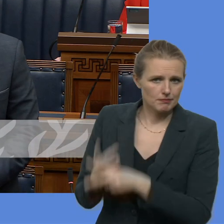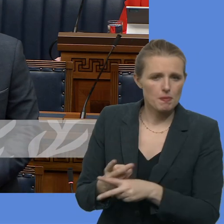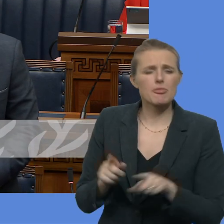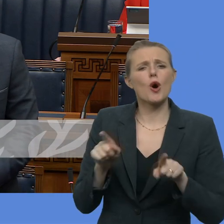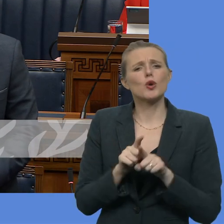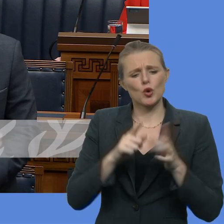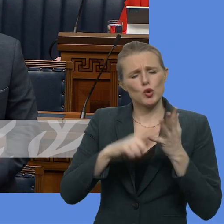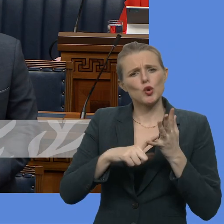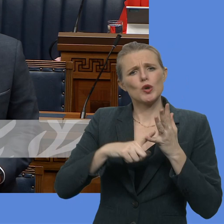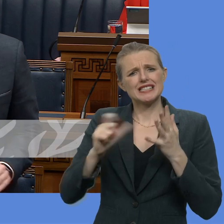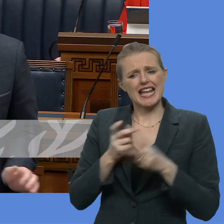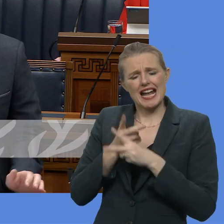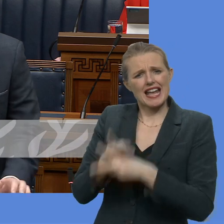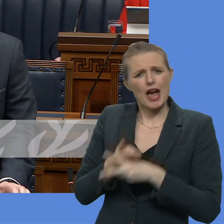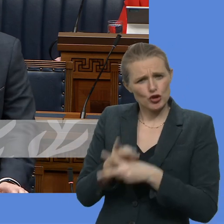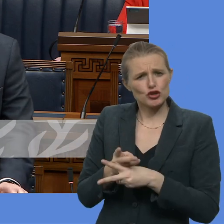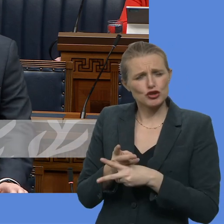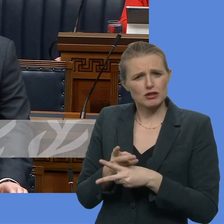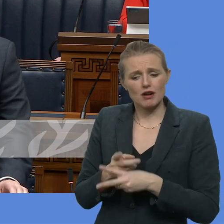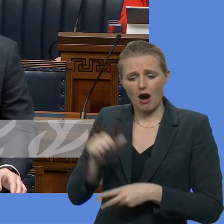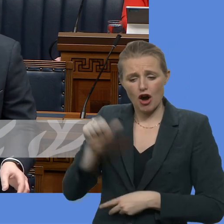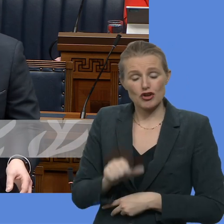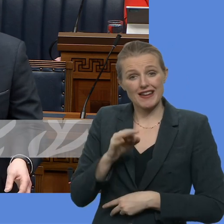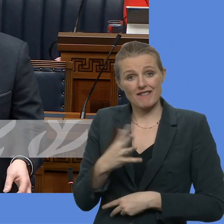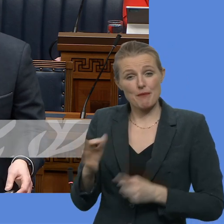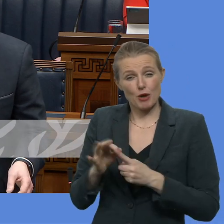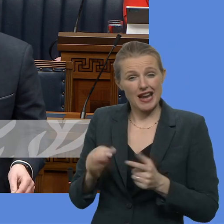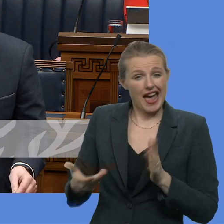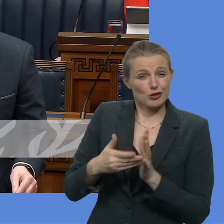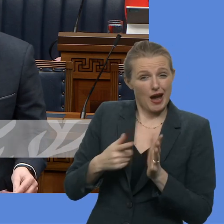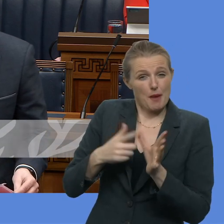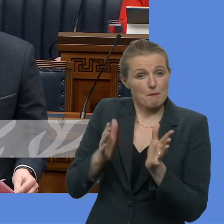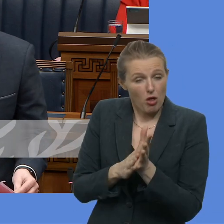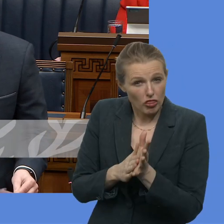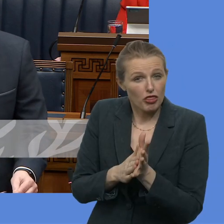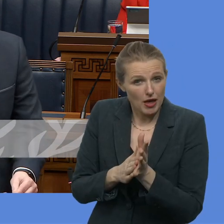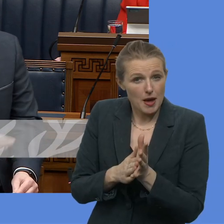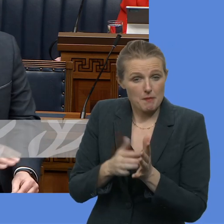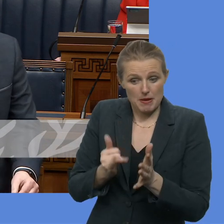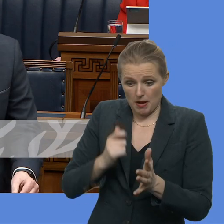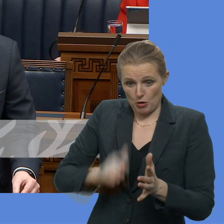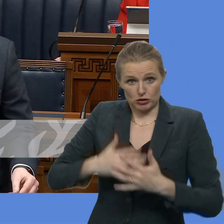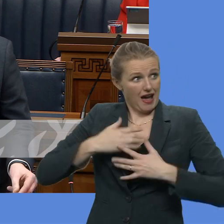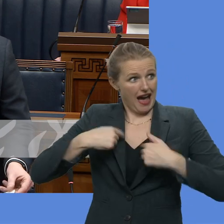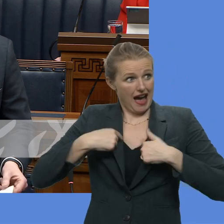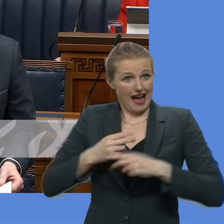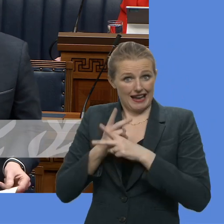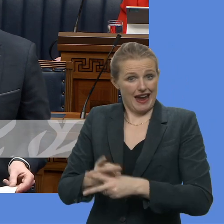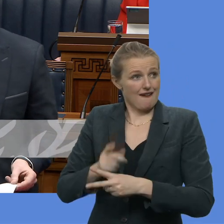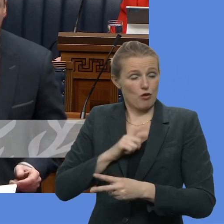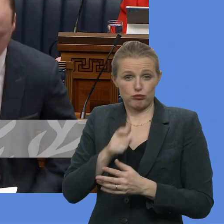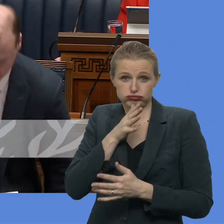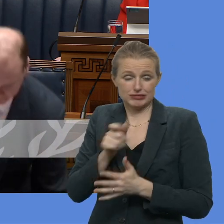carers addition, £185 extra a month if the person tell us they are caring for a severely